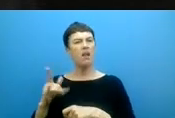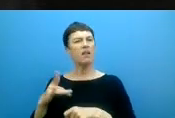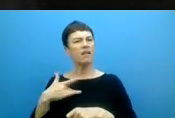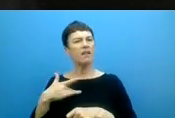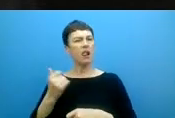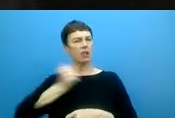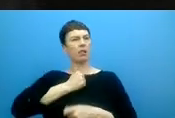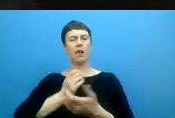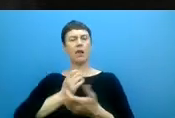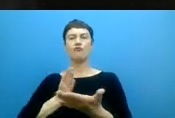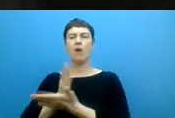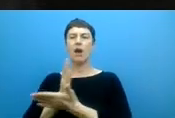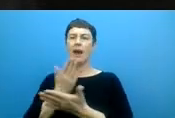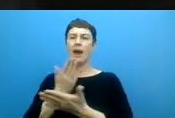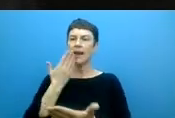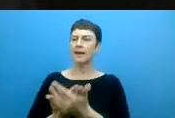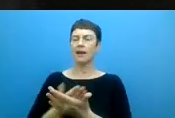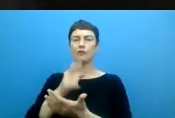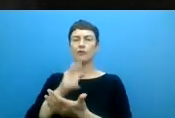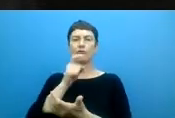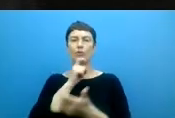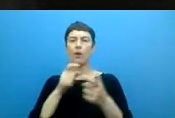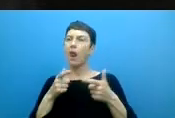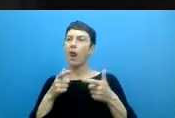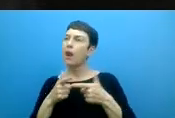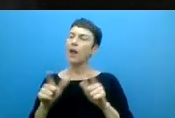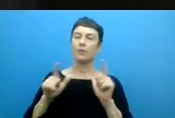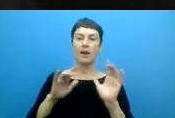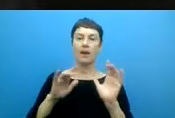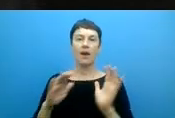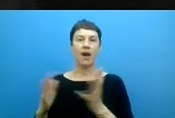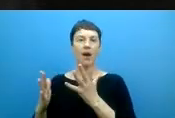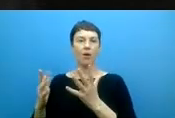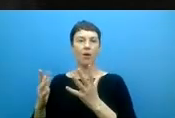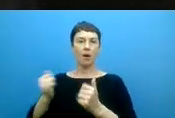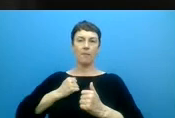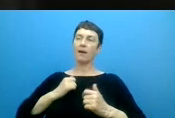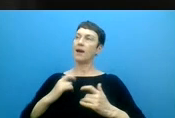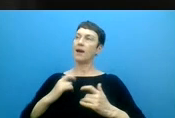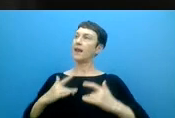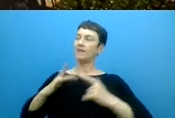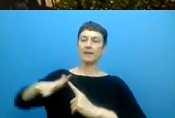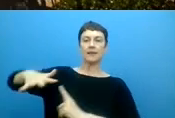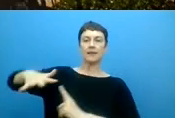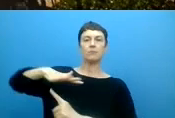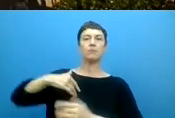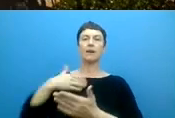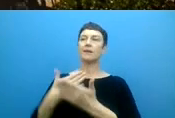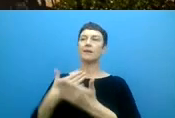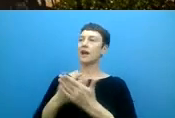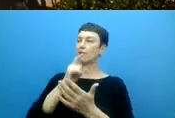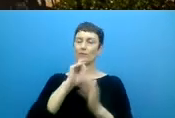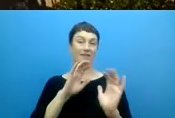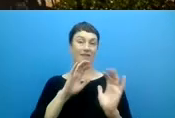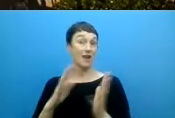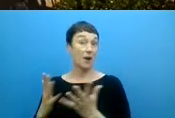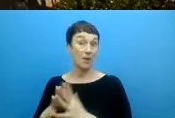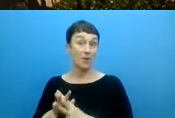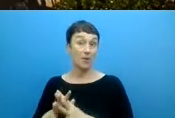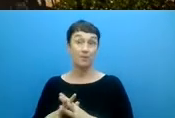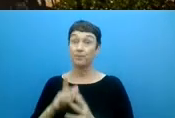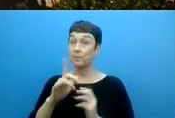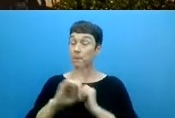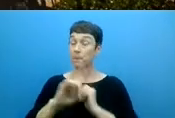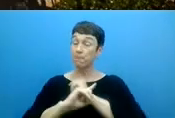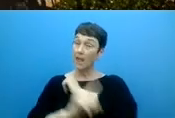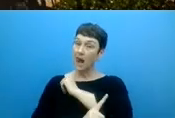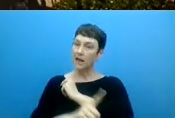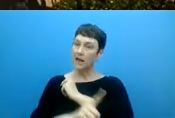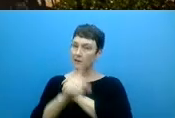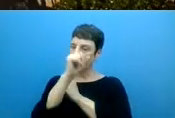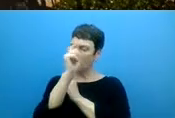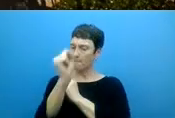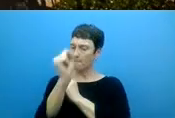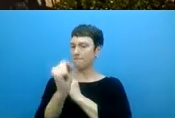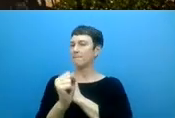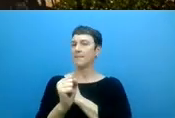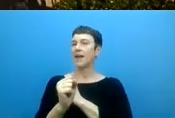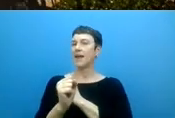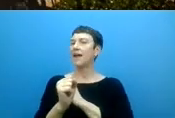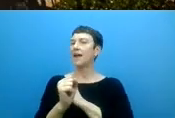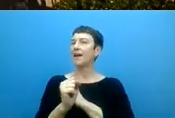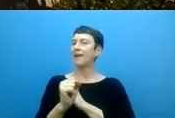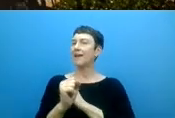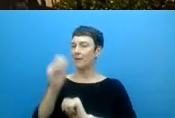way language is used and viewed in their own living space. And then finally, remember your goal. So the